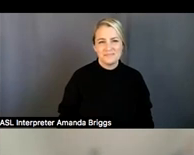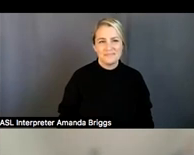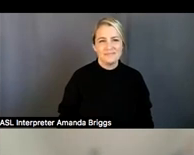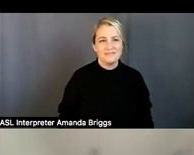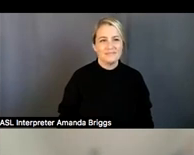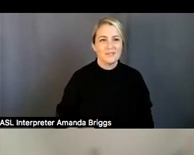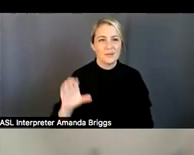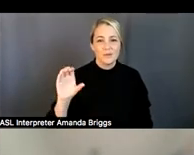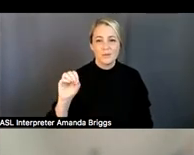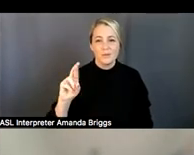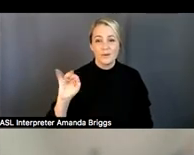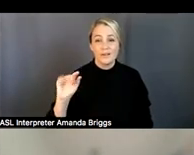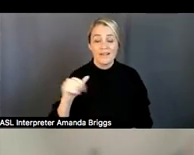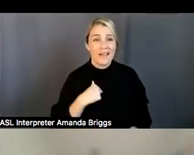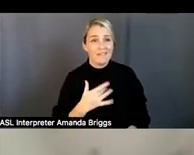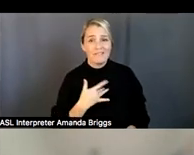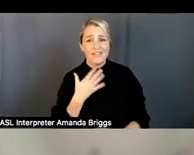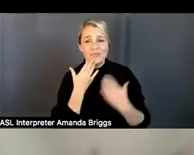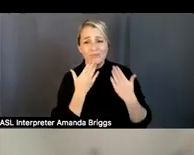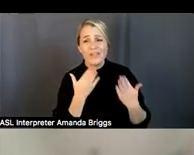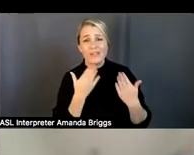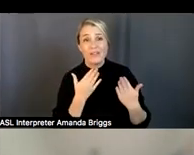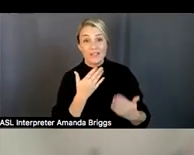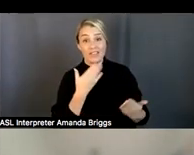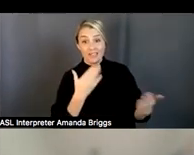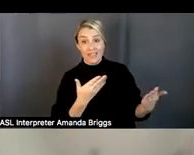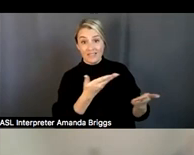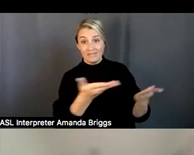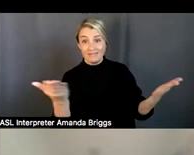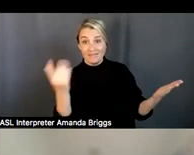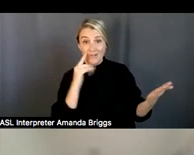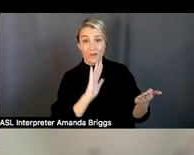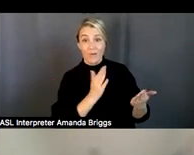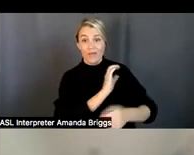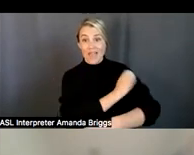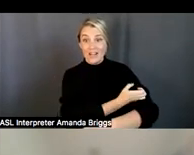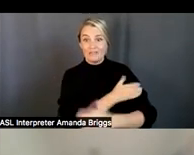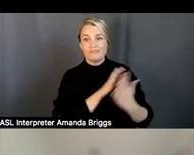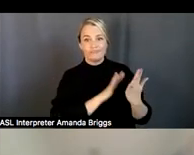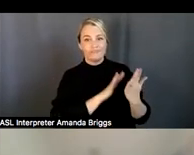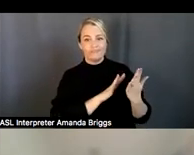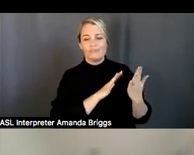Feeling grateful, and thank you all for all of the energy you brought in and the openness today.